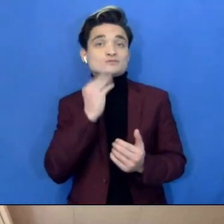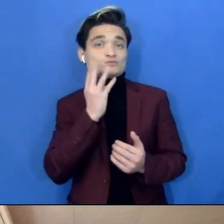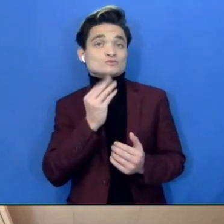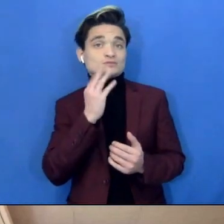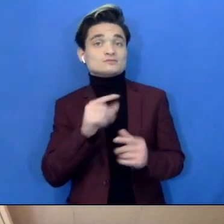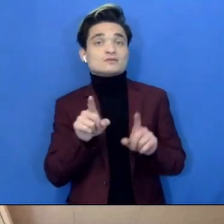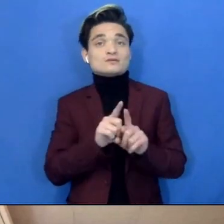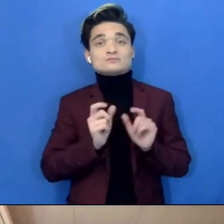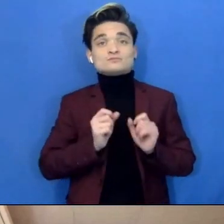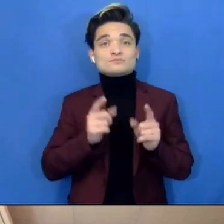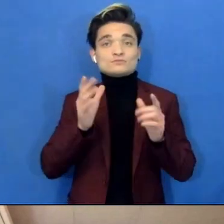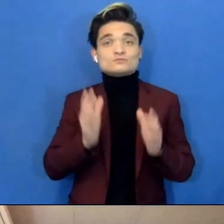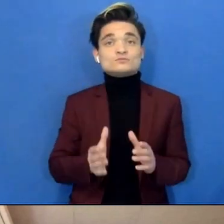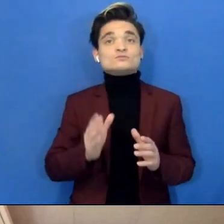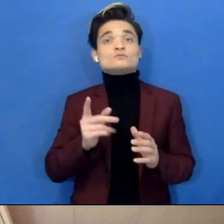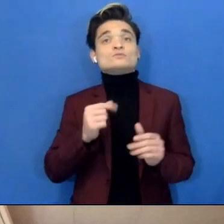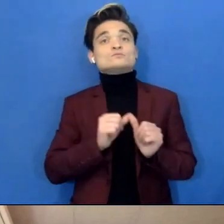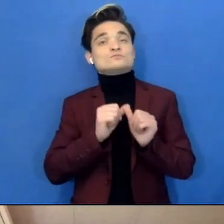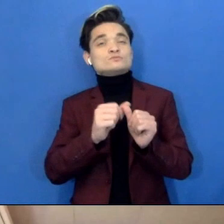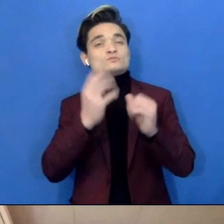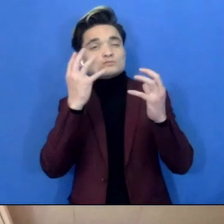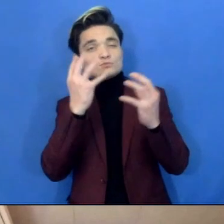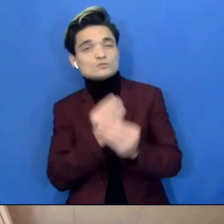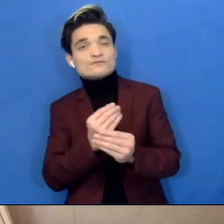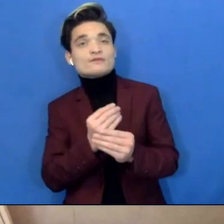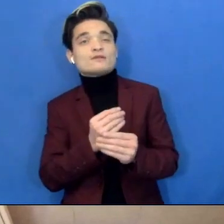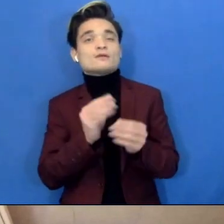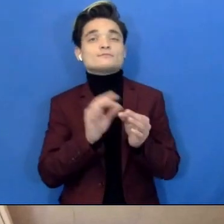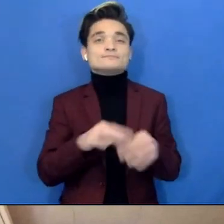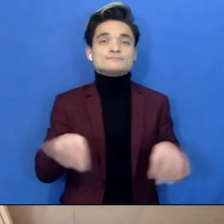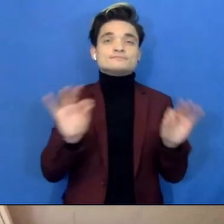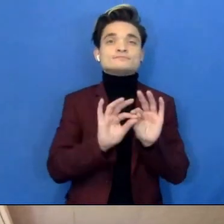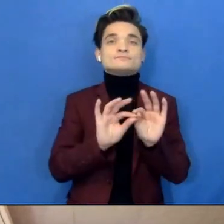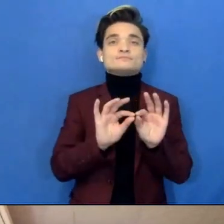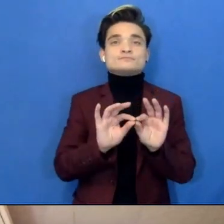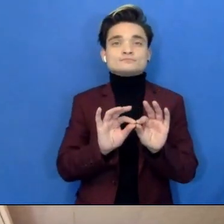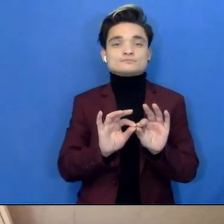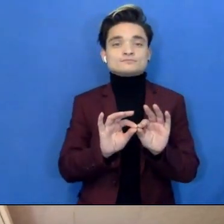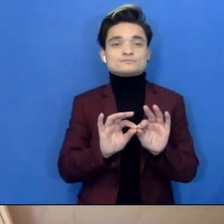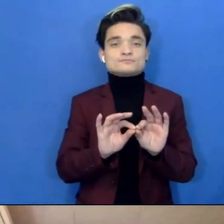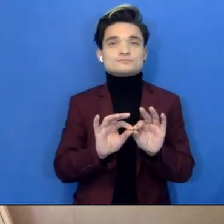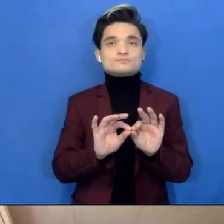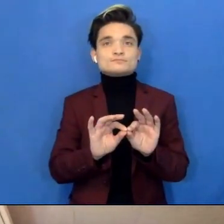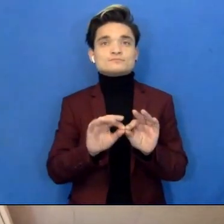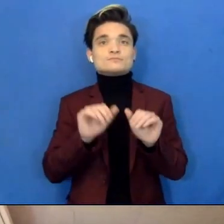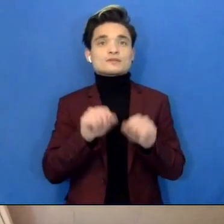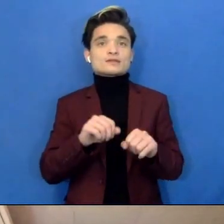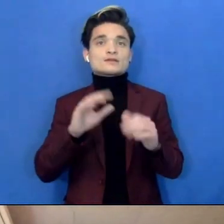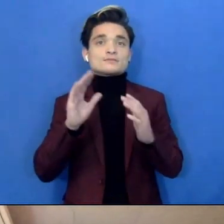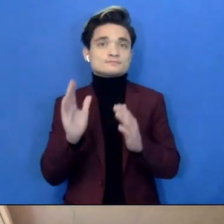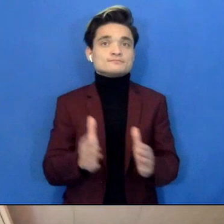and meaningful, and where we can find meaning while preparing what to say? So, for instance, I'm a great fan of